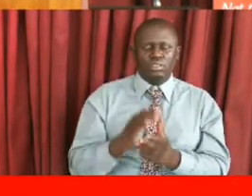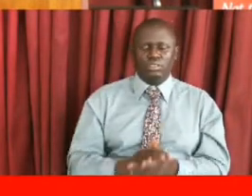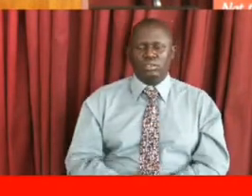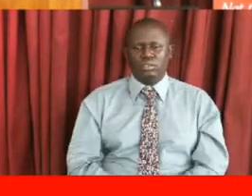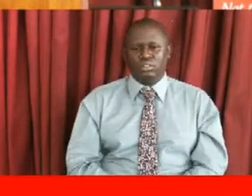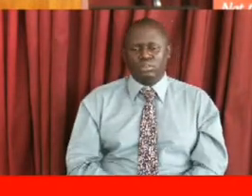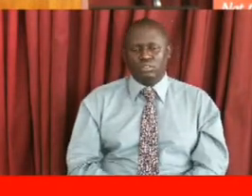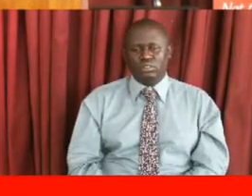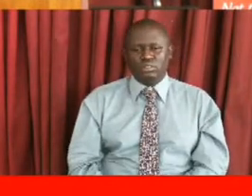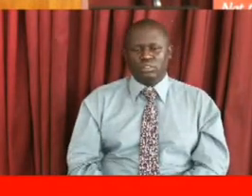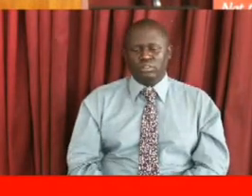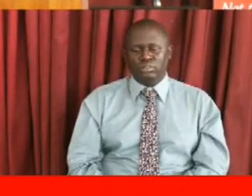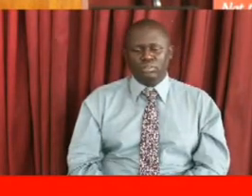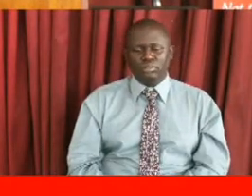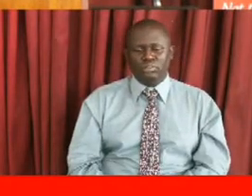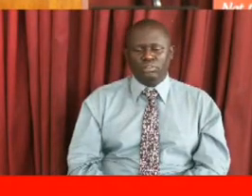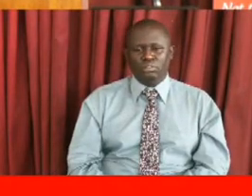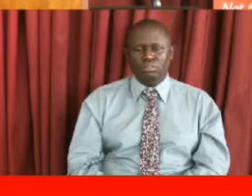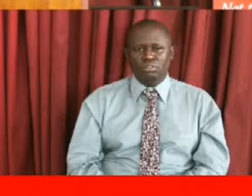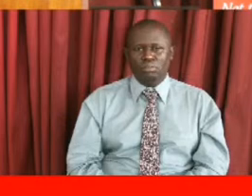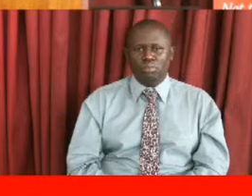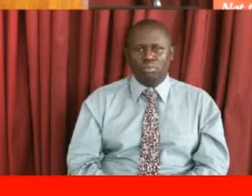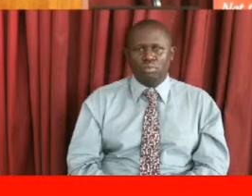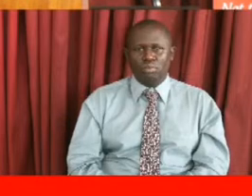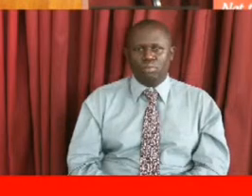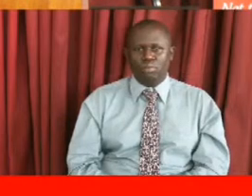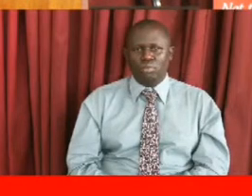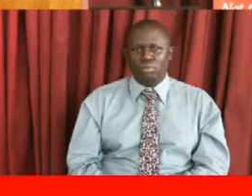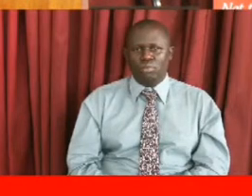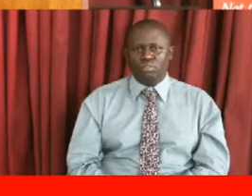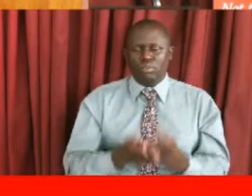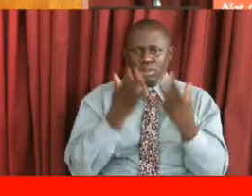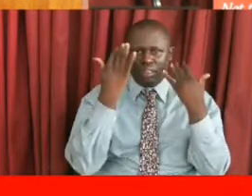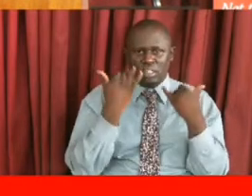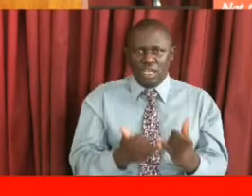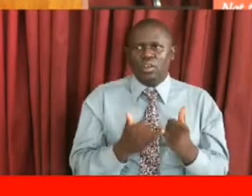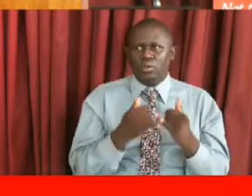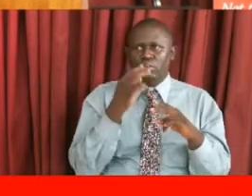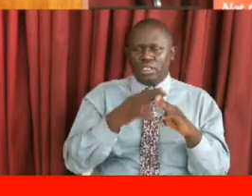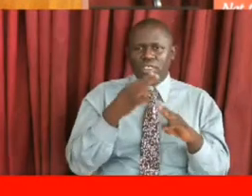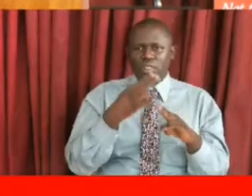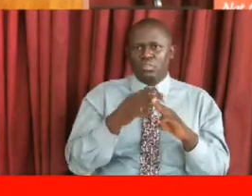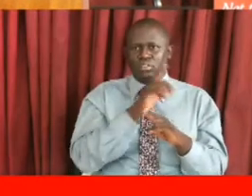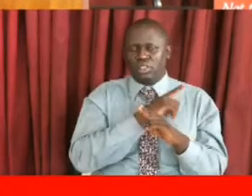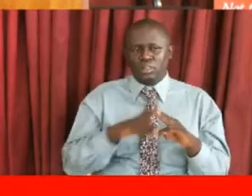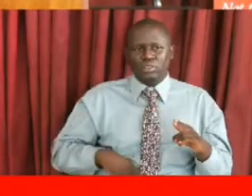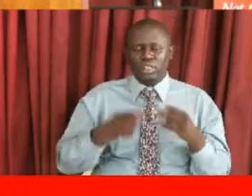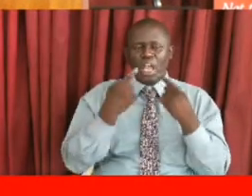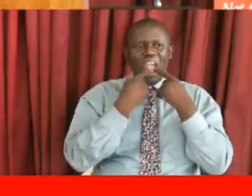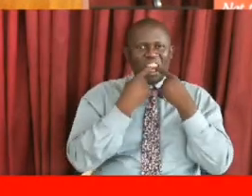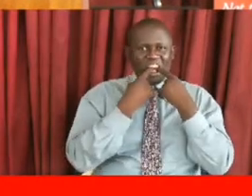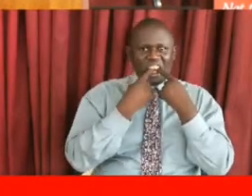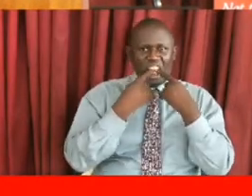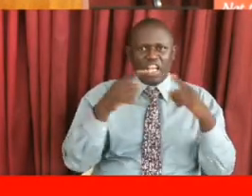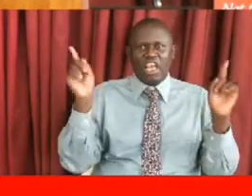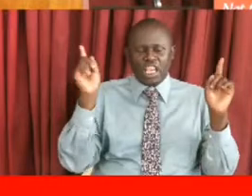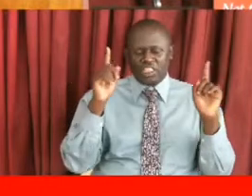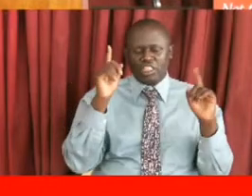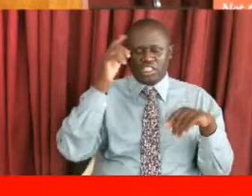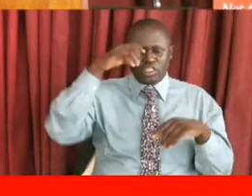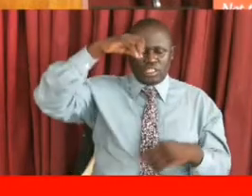hallelujah amen so the name of the Lord declares the presence of